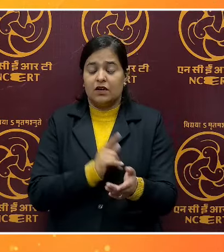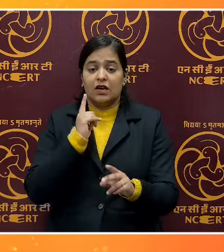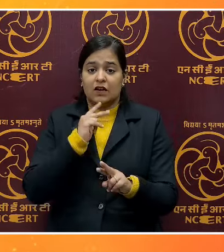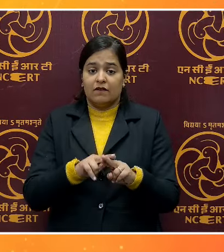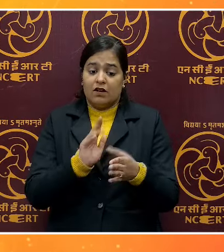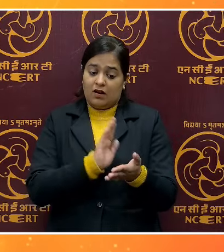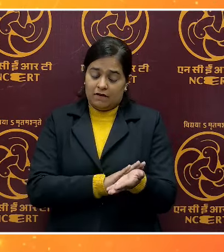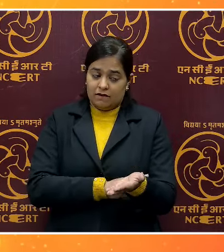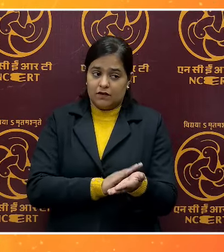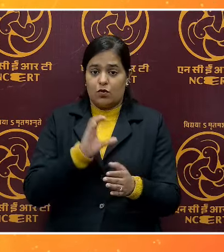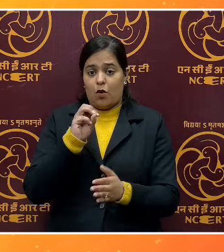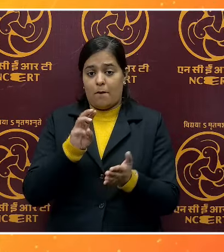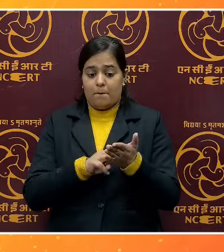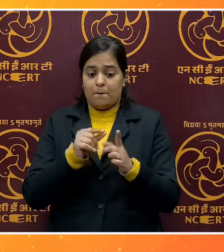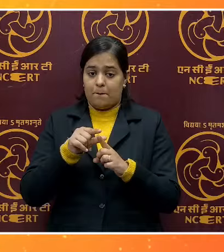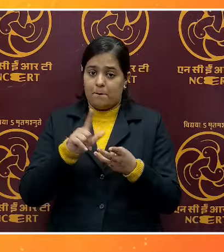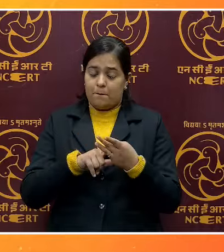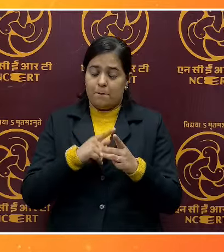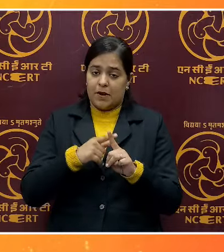the complex.